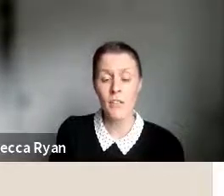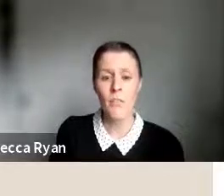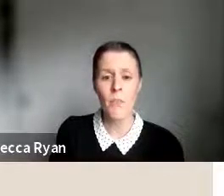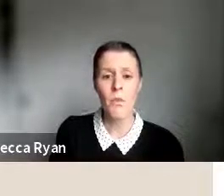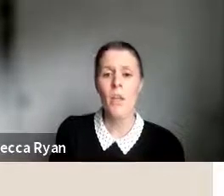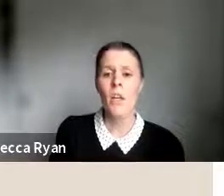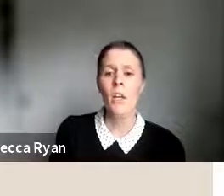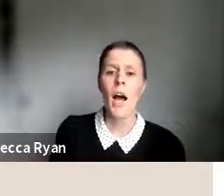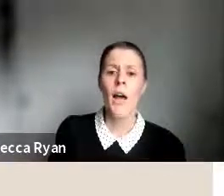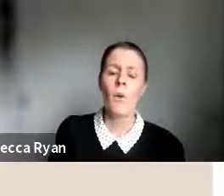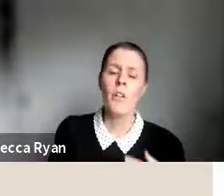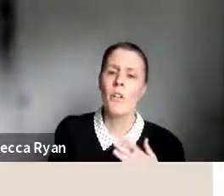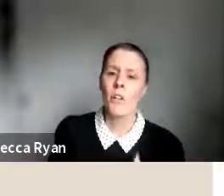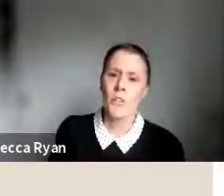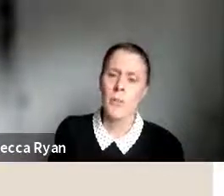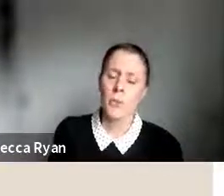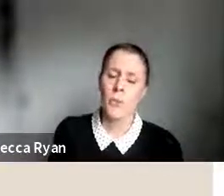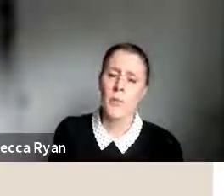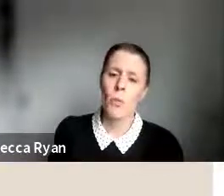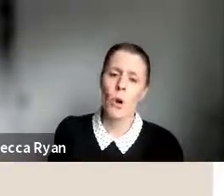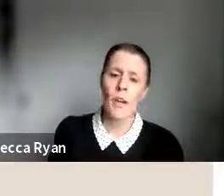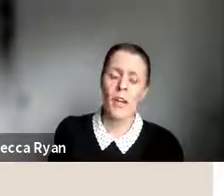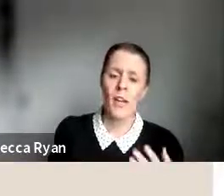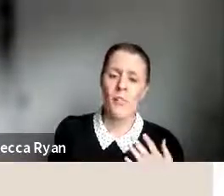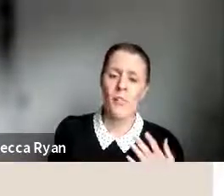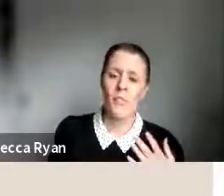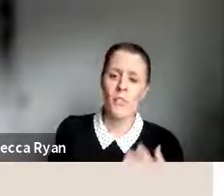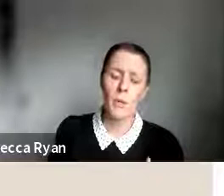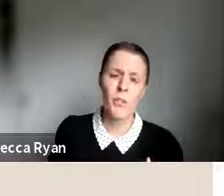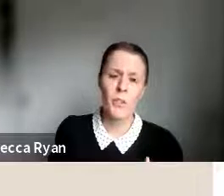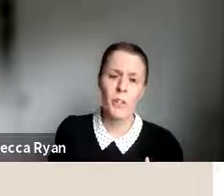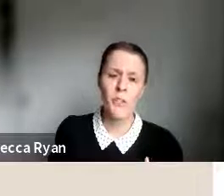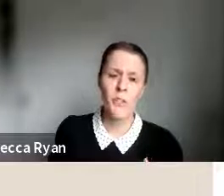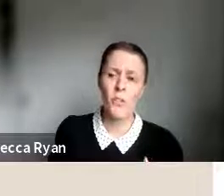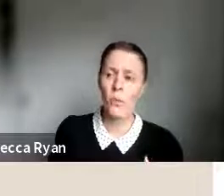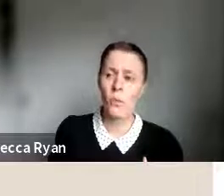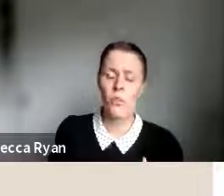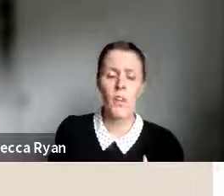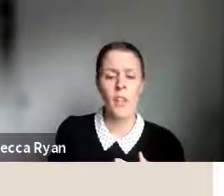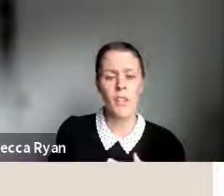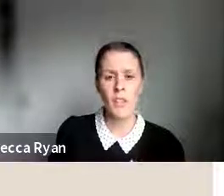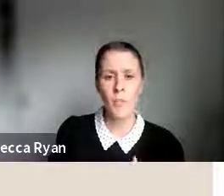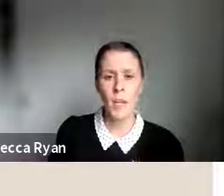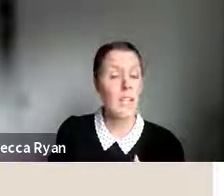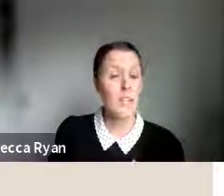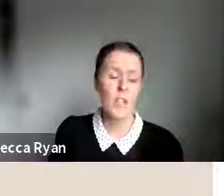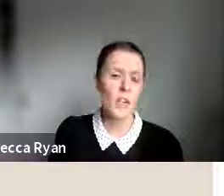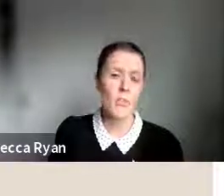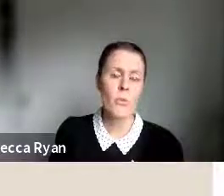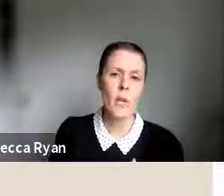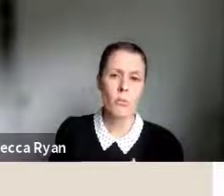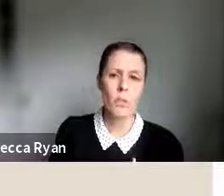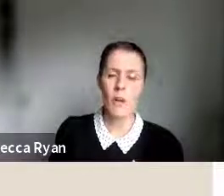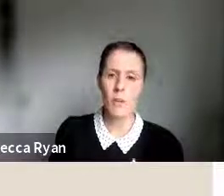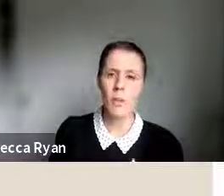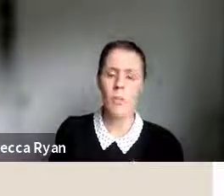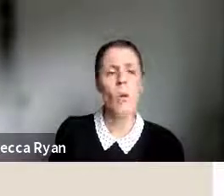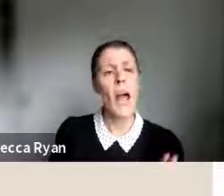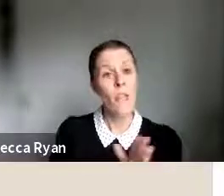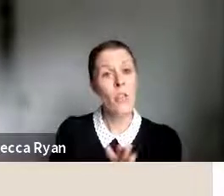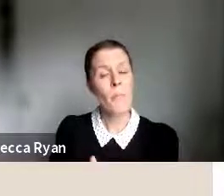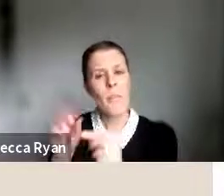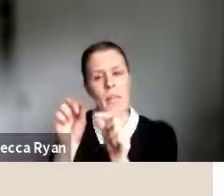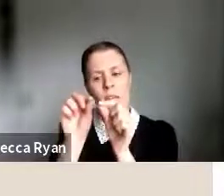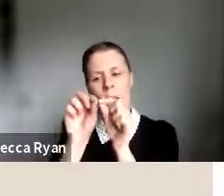evidence against them. I want to urge people to be wary of conspiracy theories and the sources that they disseminate, because a lot of them do sound really